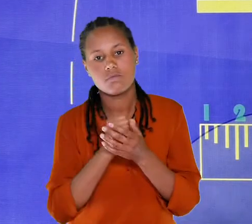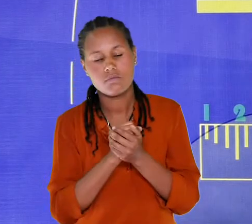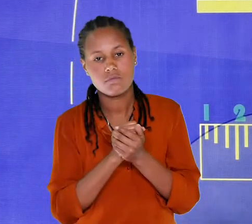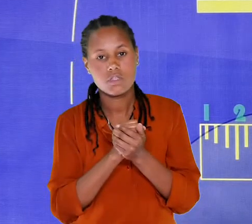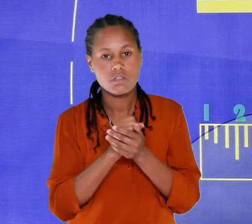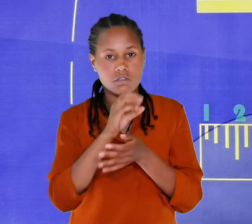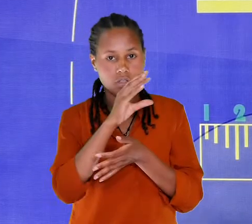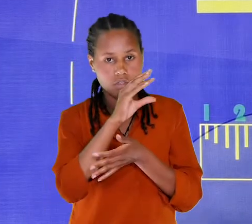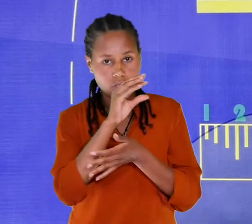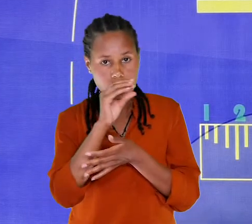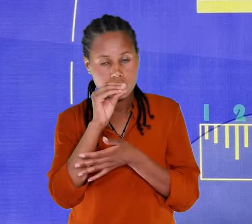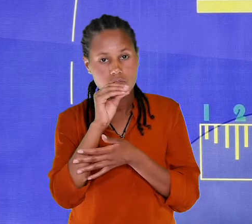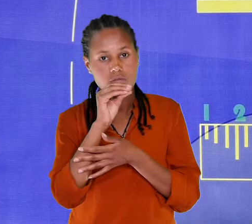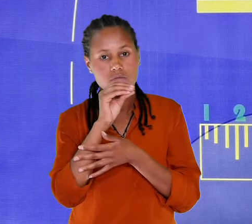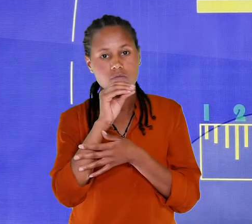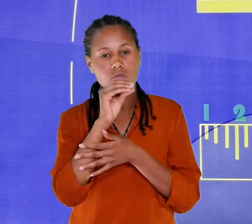and